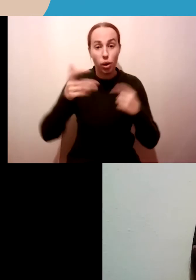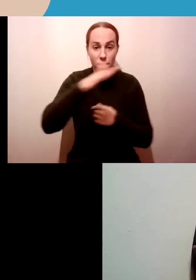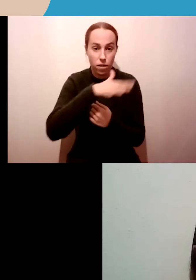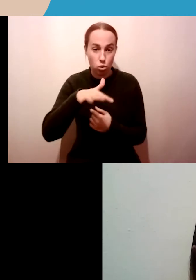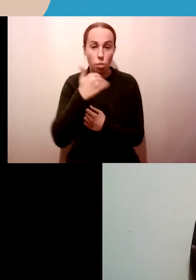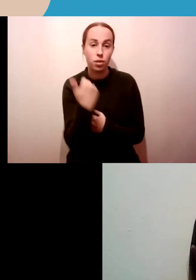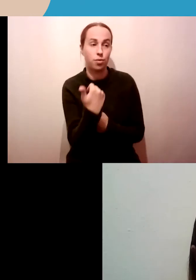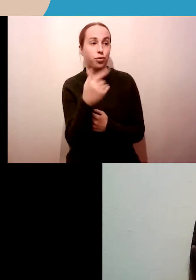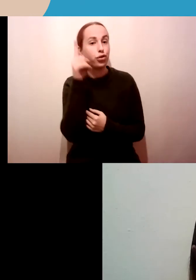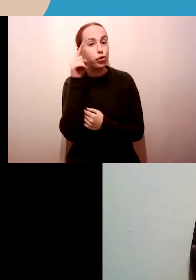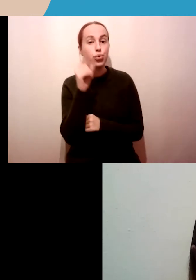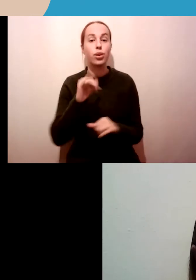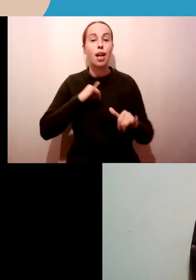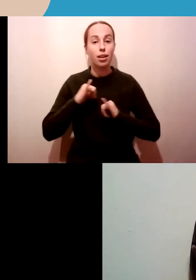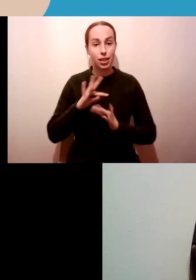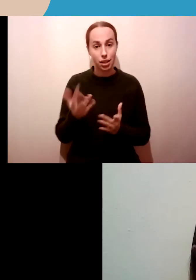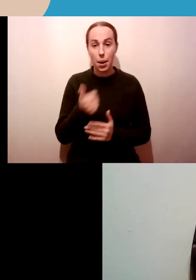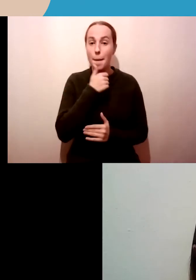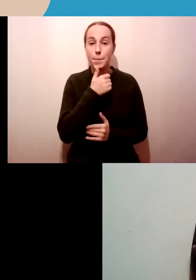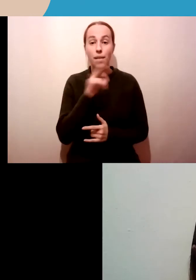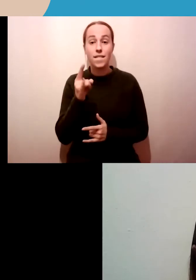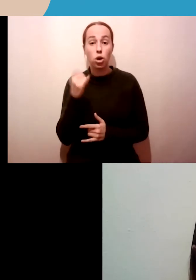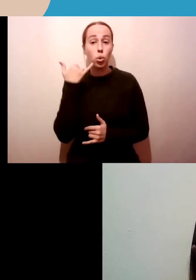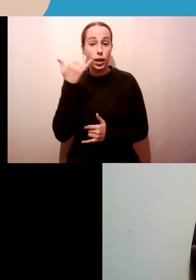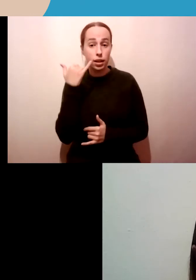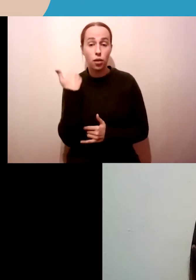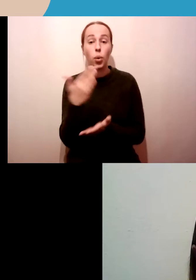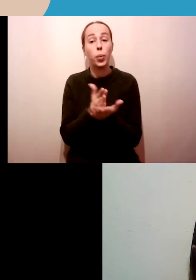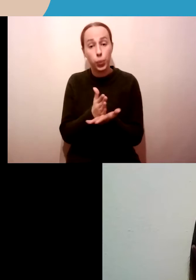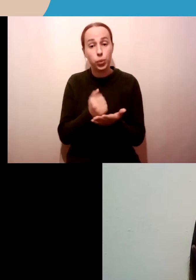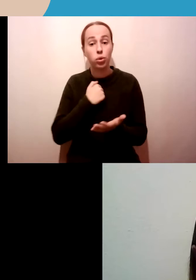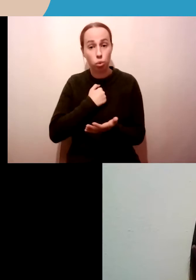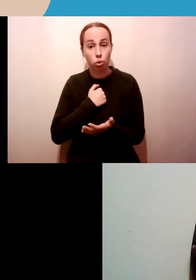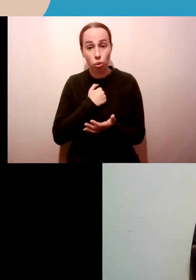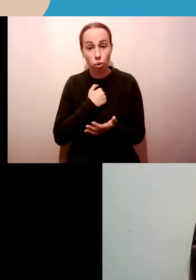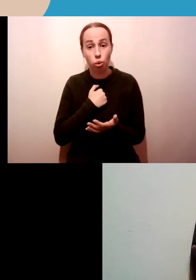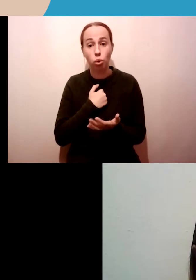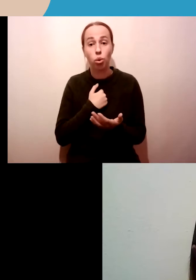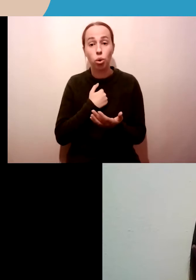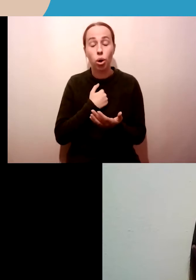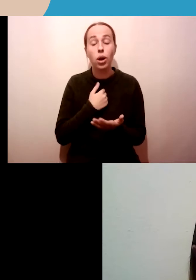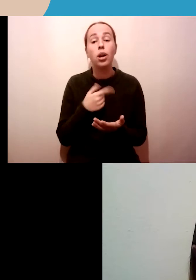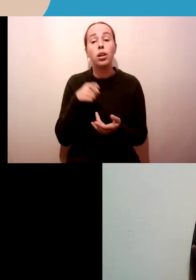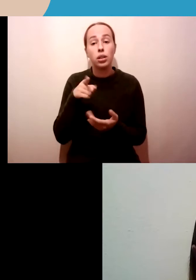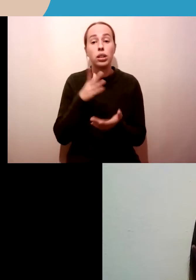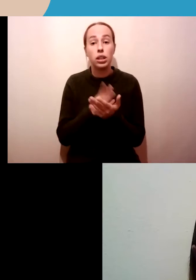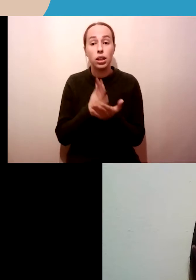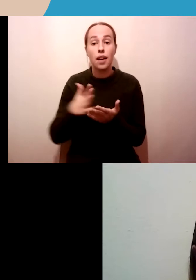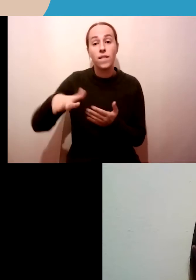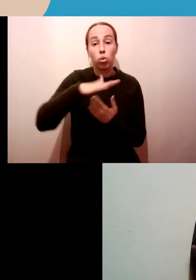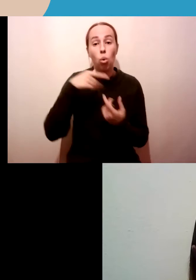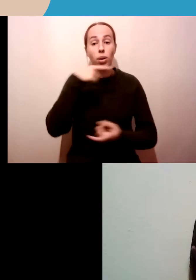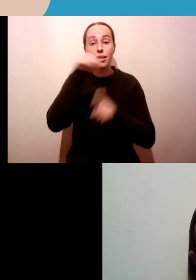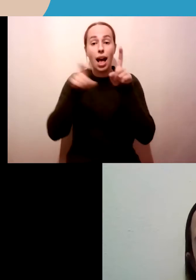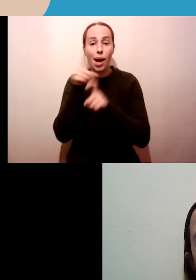help to raise awareness. The Children's Line experience